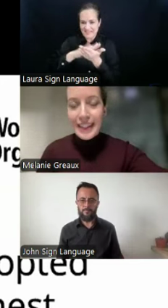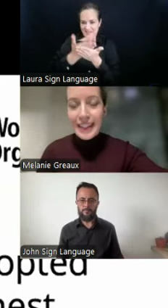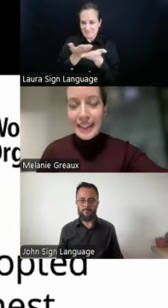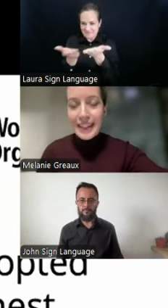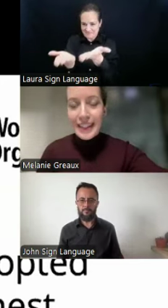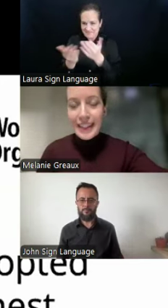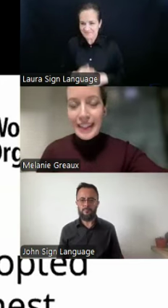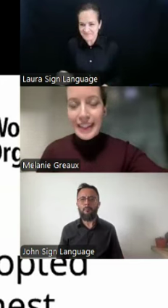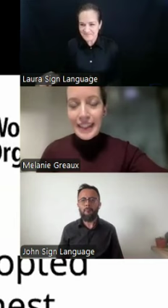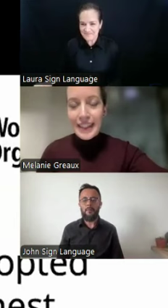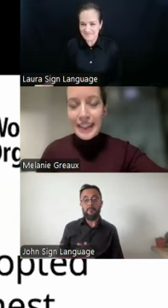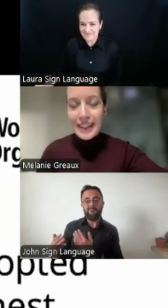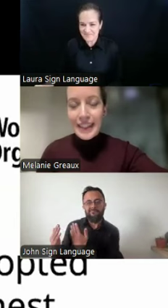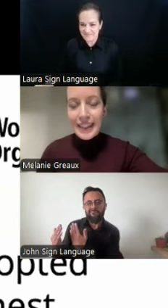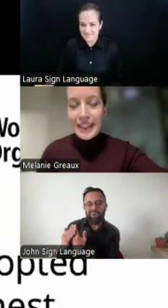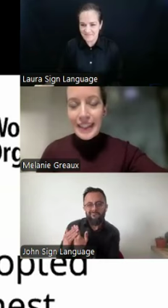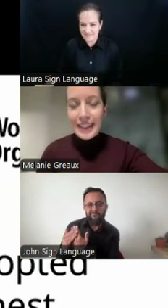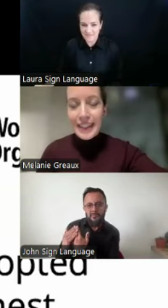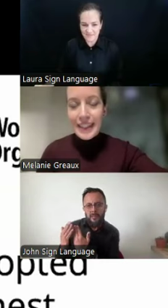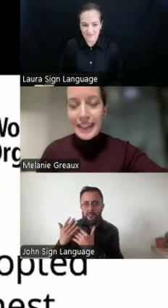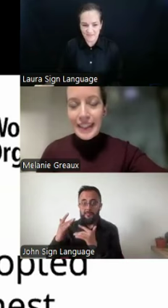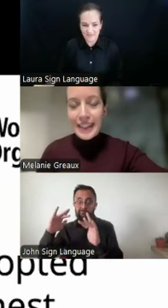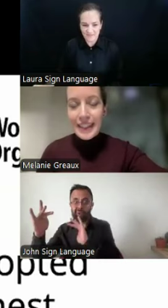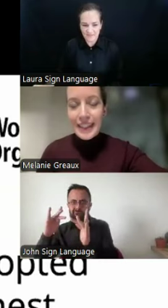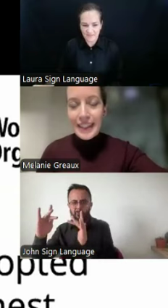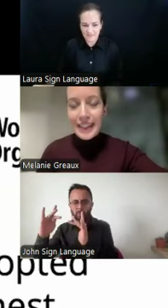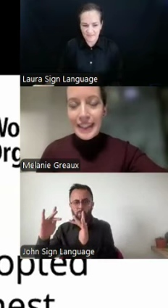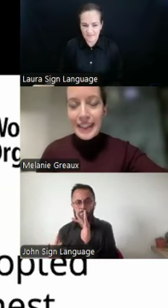maybe Perhaps if you turn your camera off,